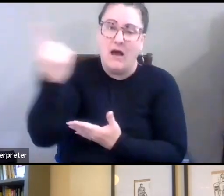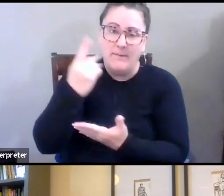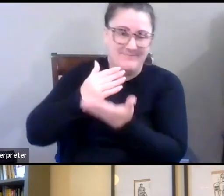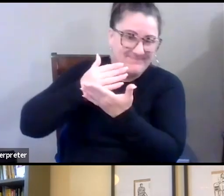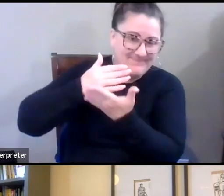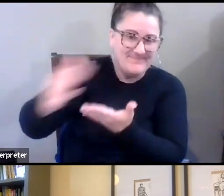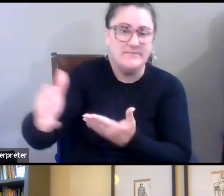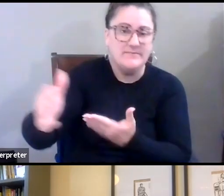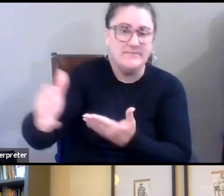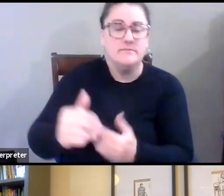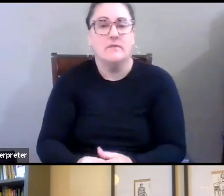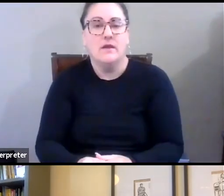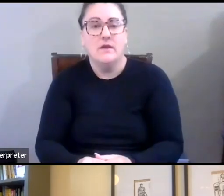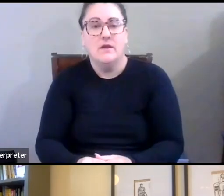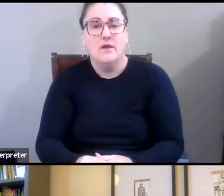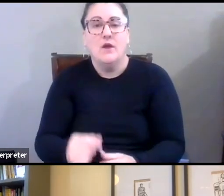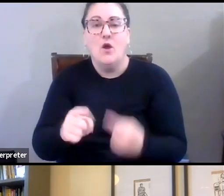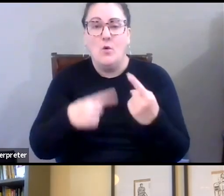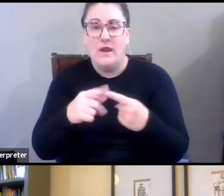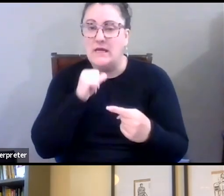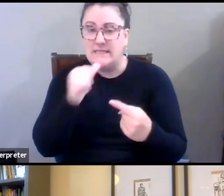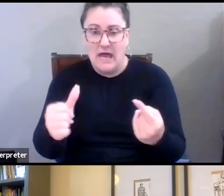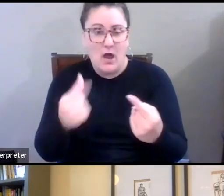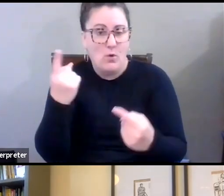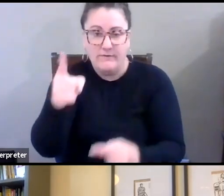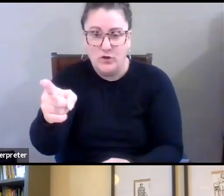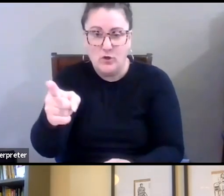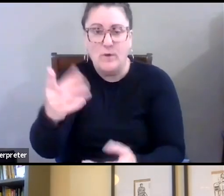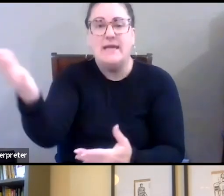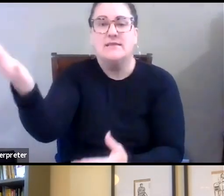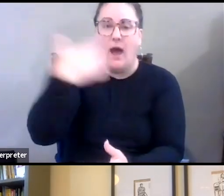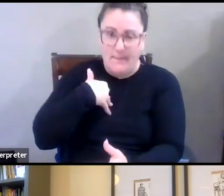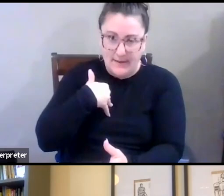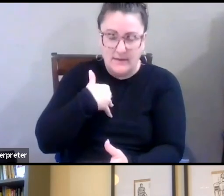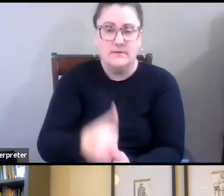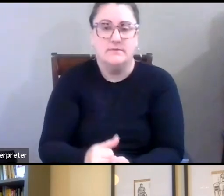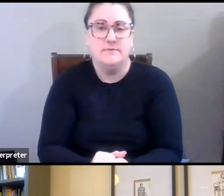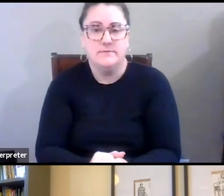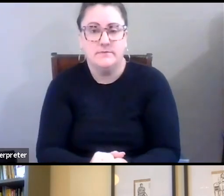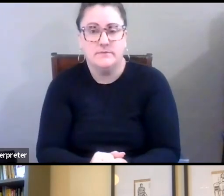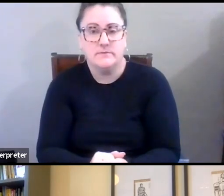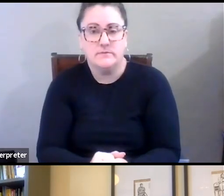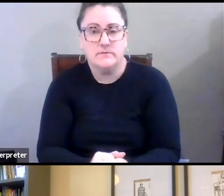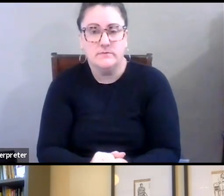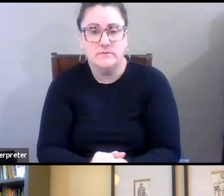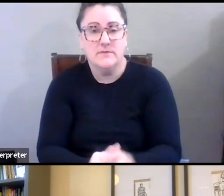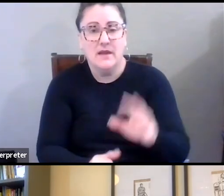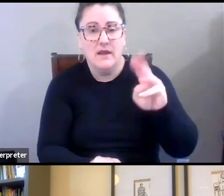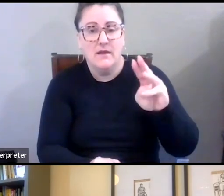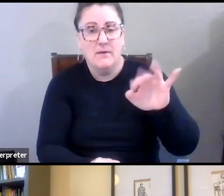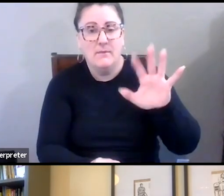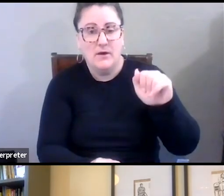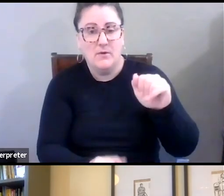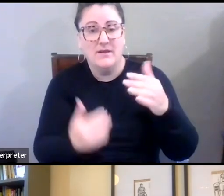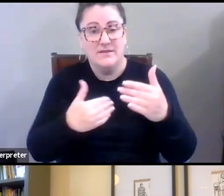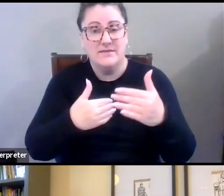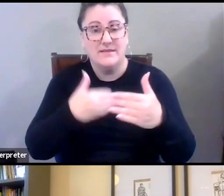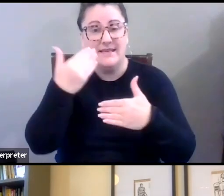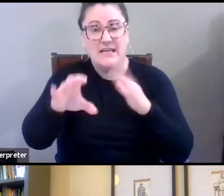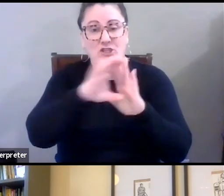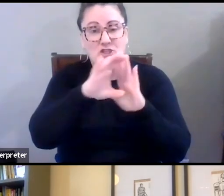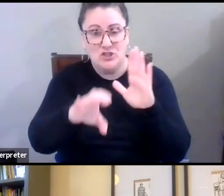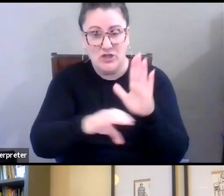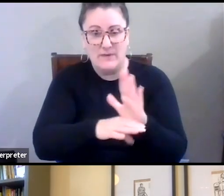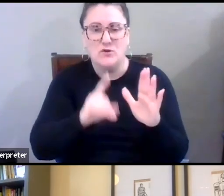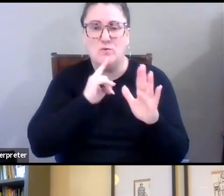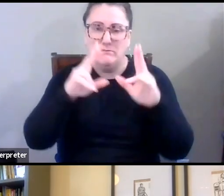you meant when you said I wasn't one of you. Mm-hmm. Here it comes. And your, Mira, the following chapters in your book go